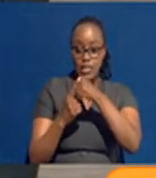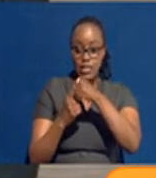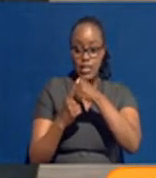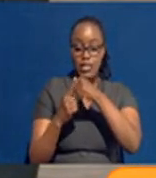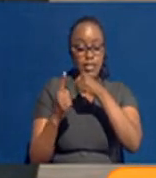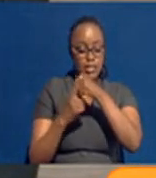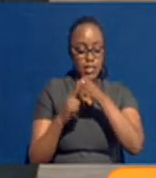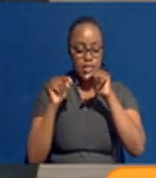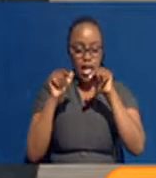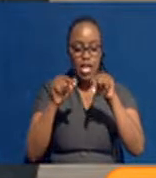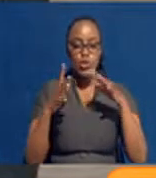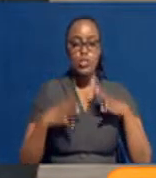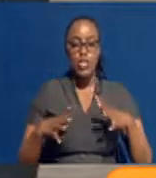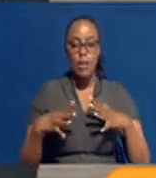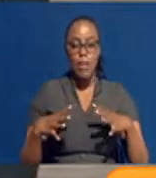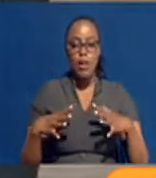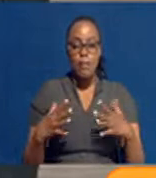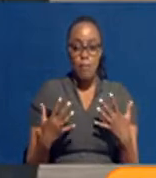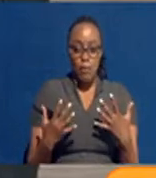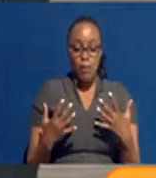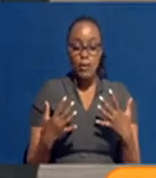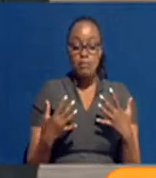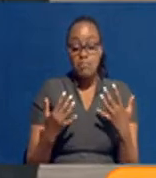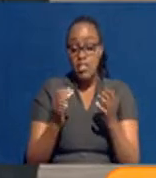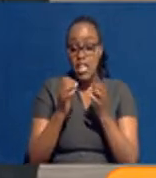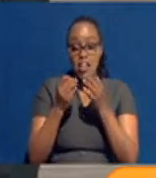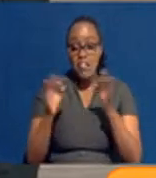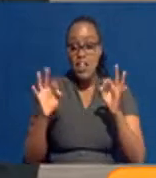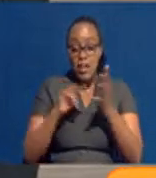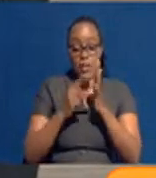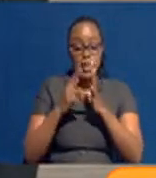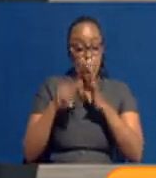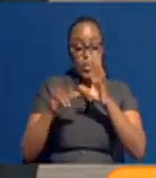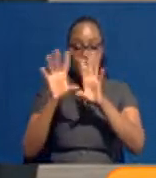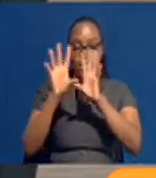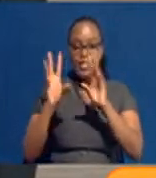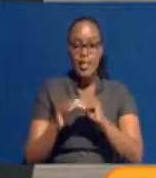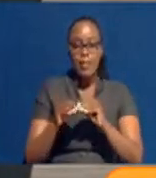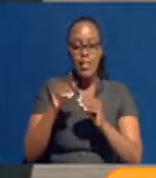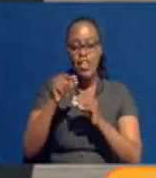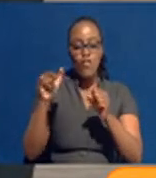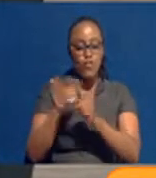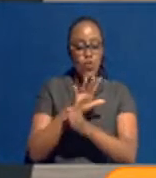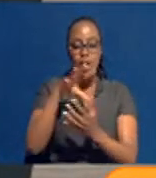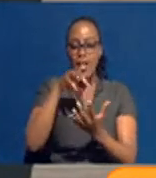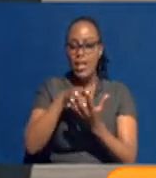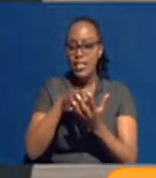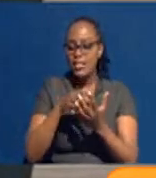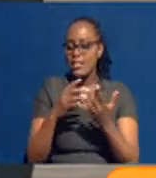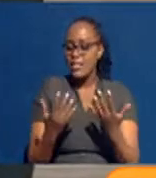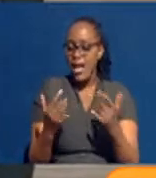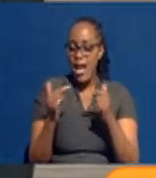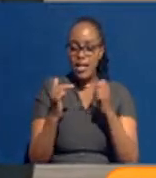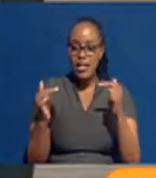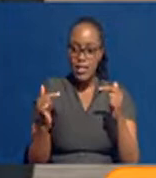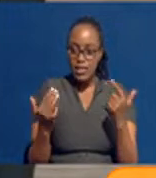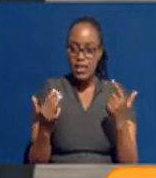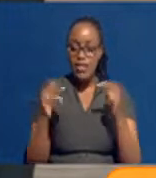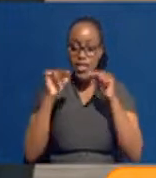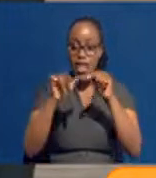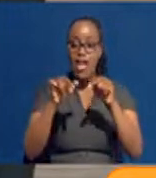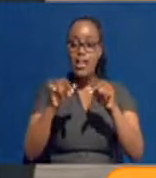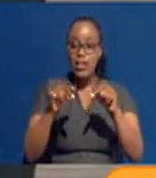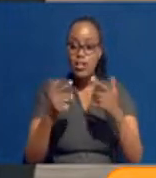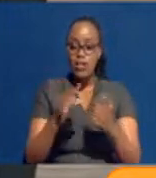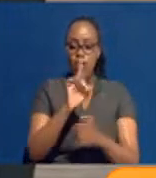six accused person also fails. So in a nutshell, the entire case against accused